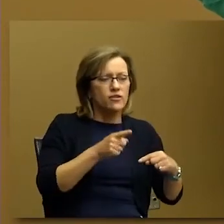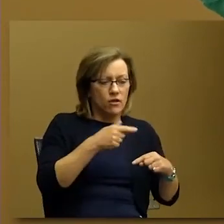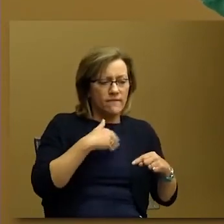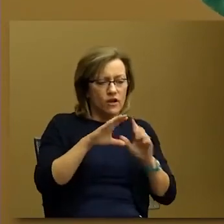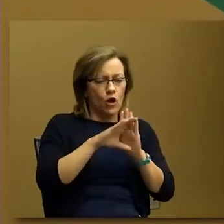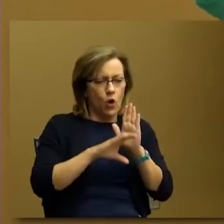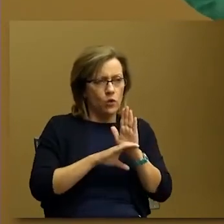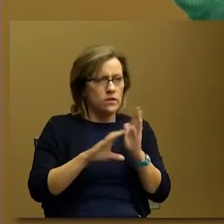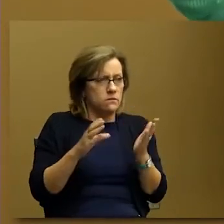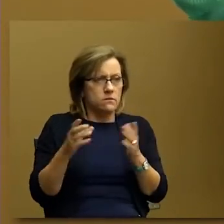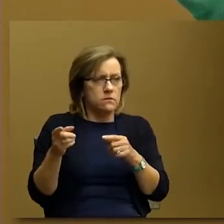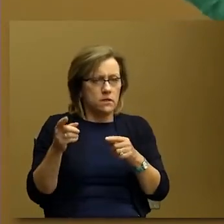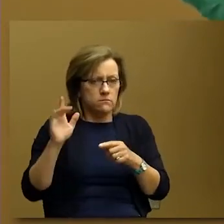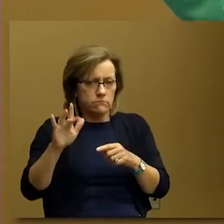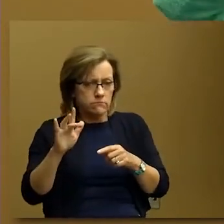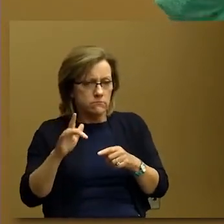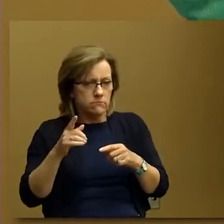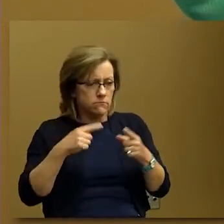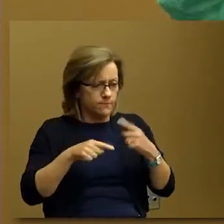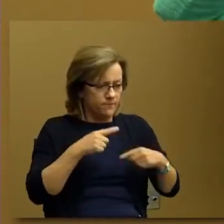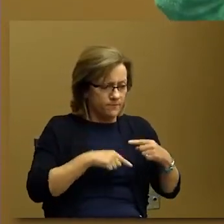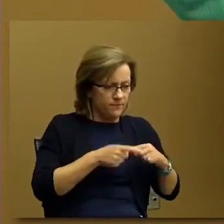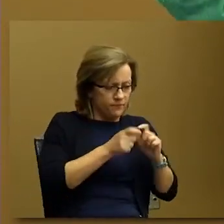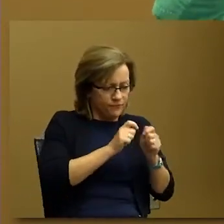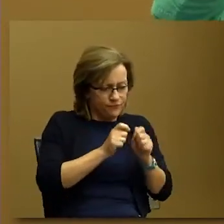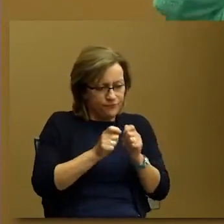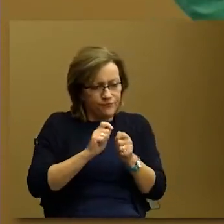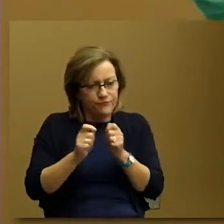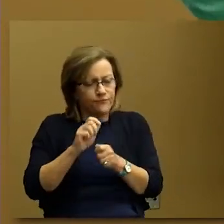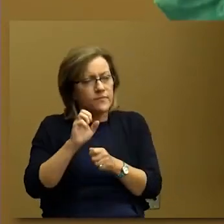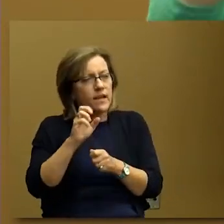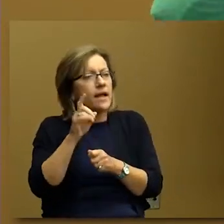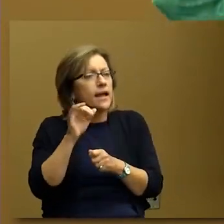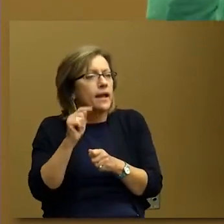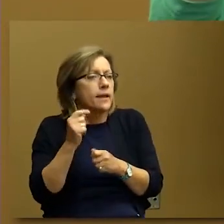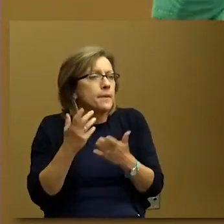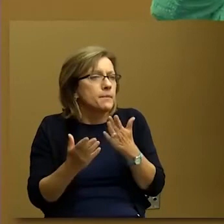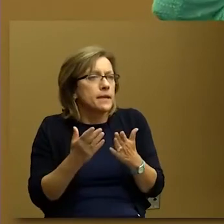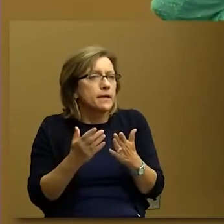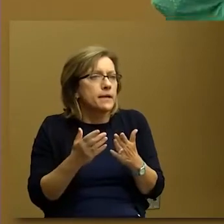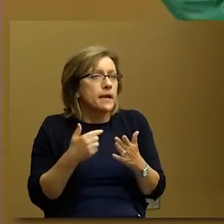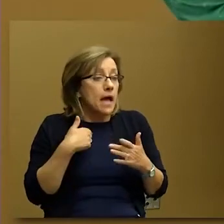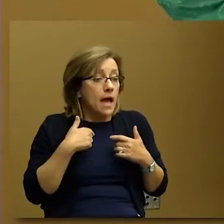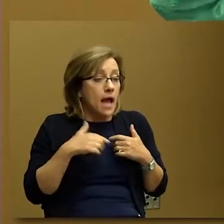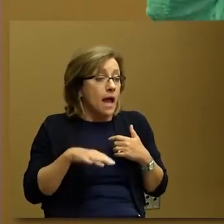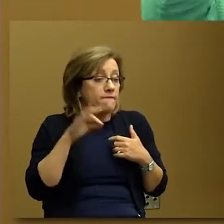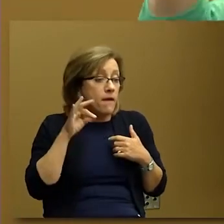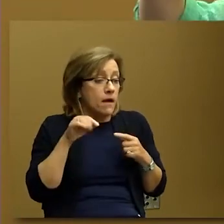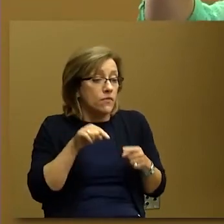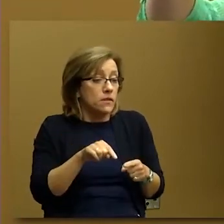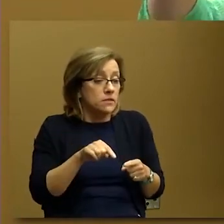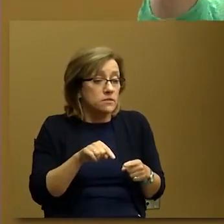edit button, and you can go in and you might say, this is what I found, do